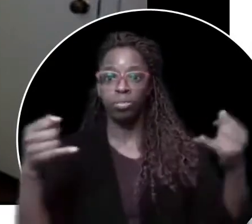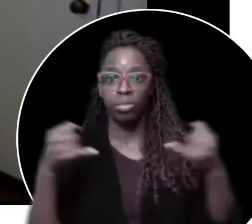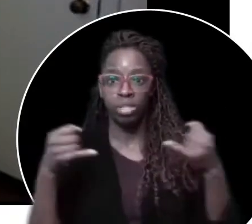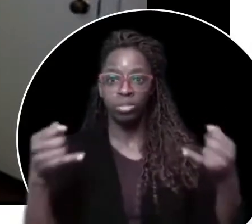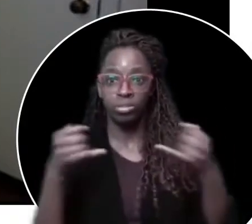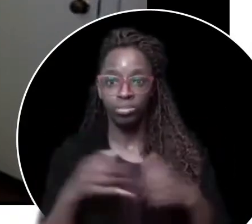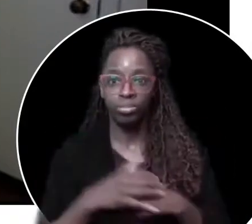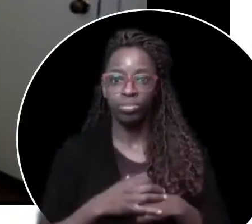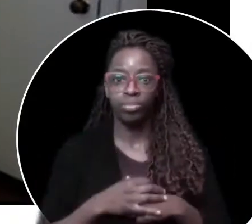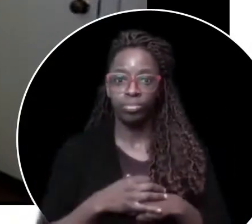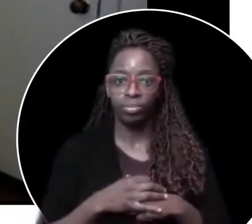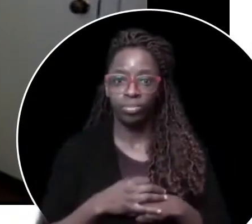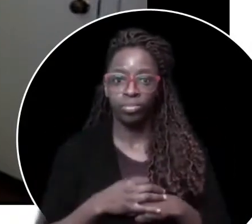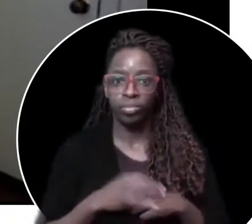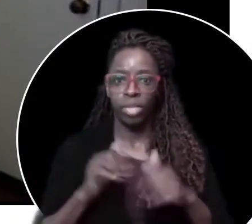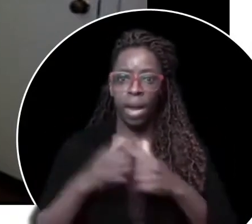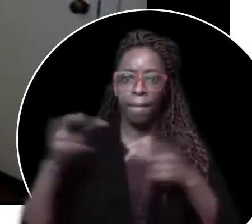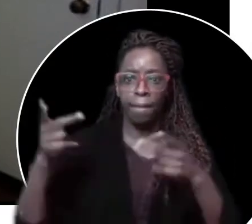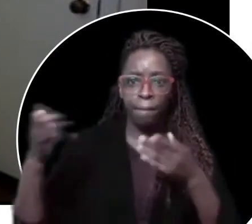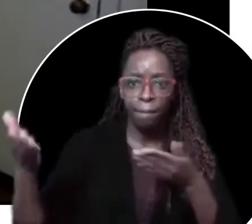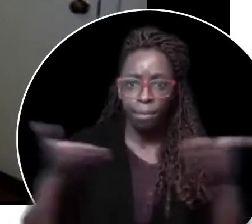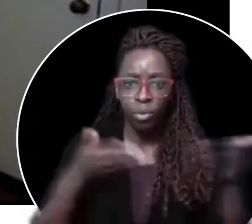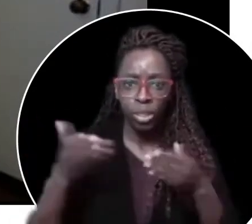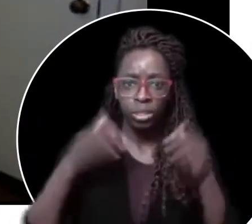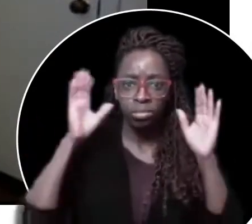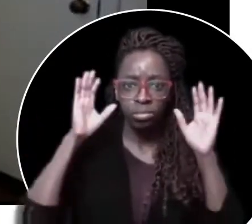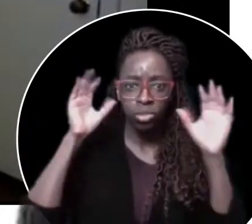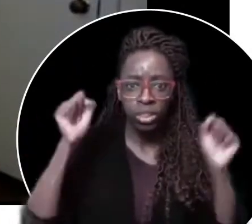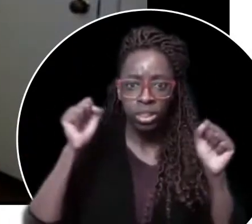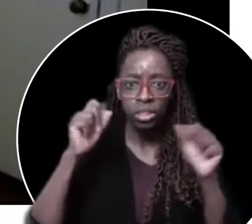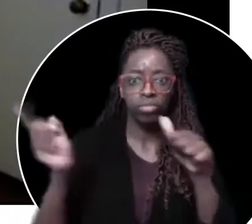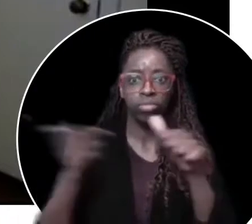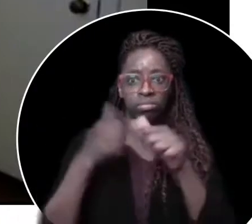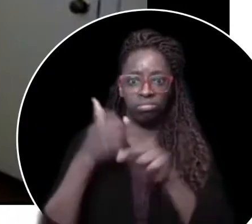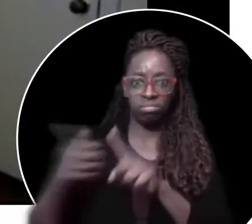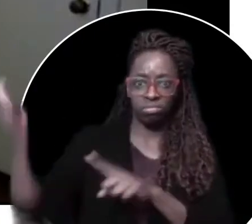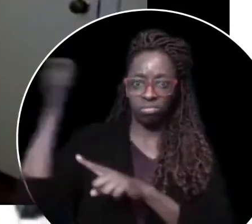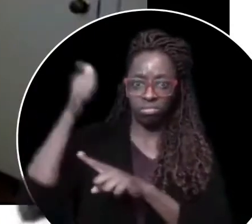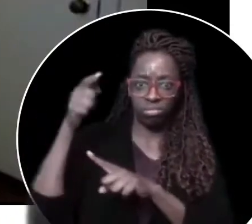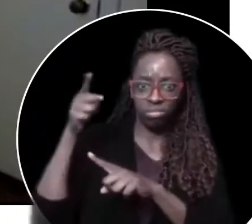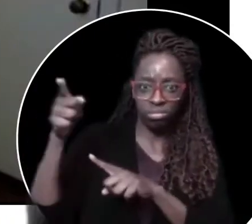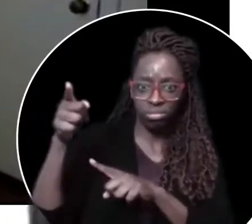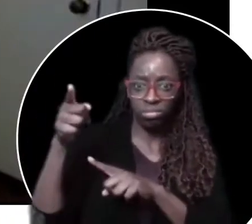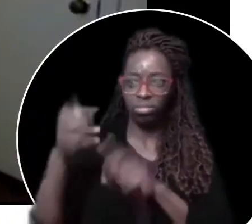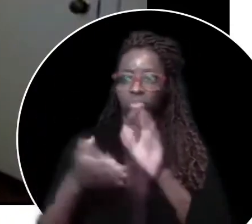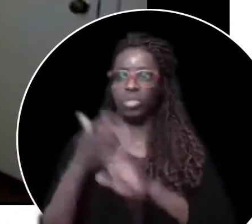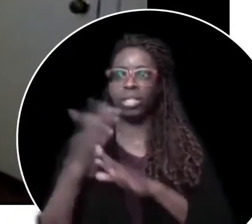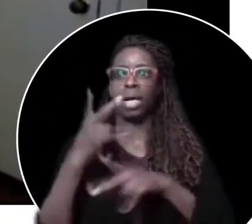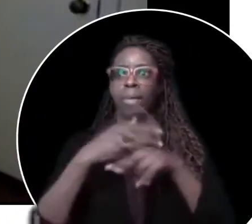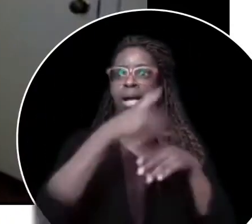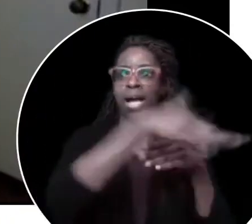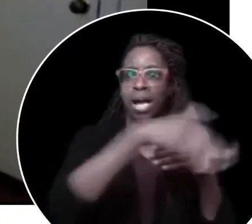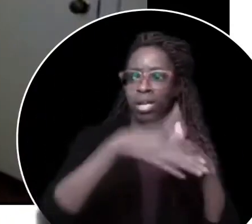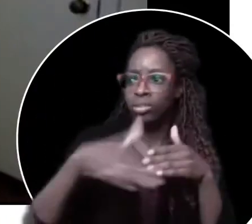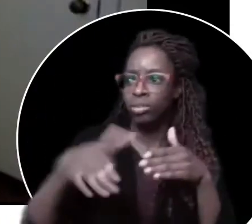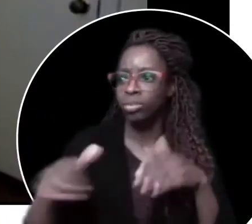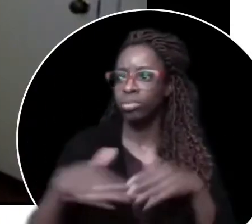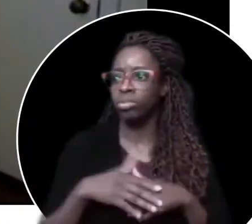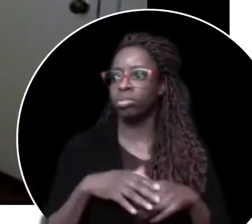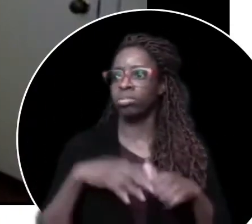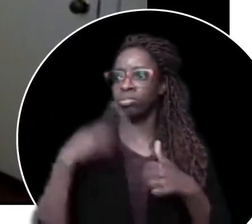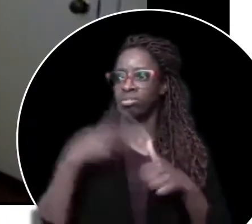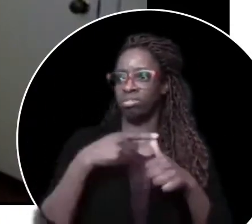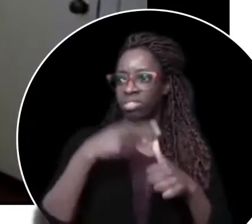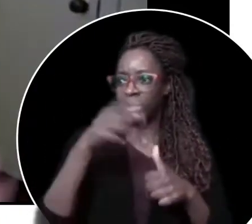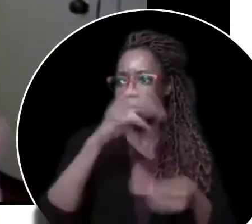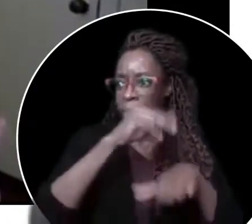Muslims, Mexicans, Central Americans, rapists, criminals, terrorists, animals, those who do not have